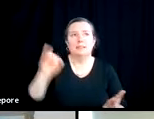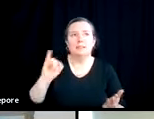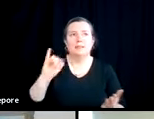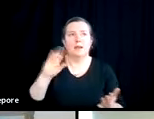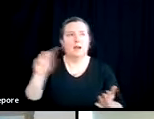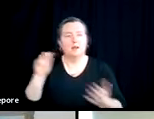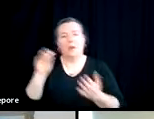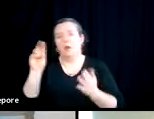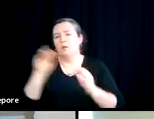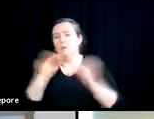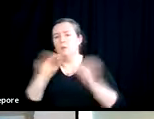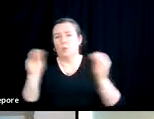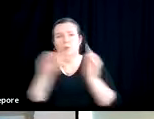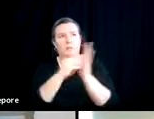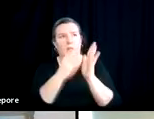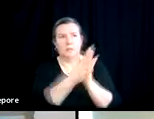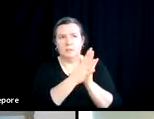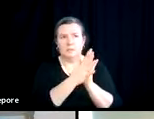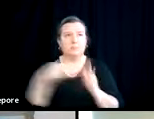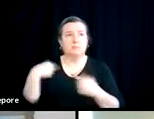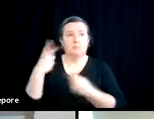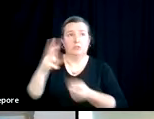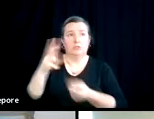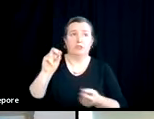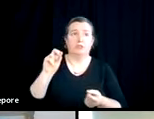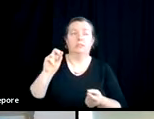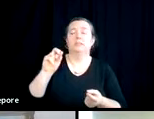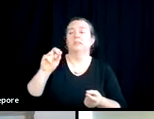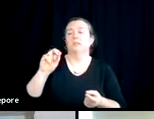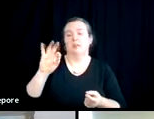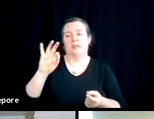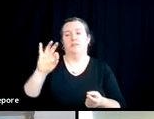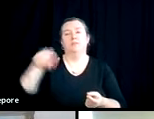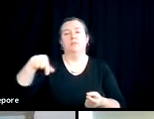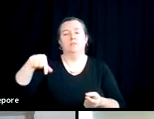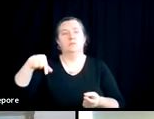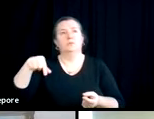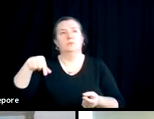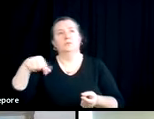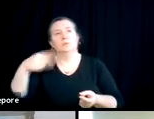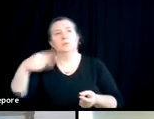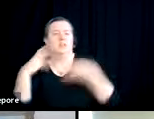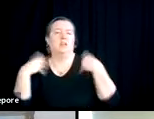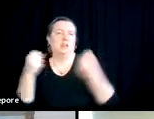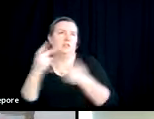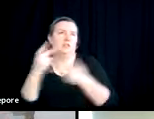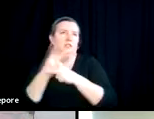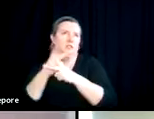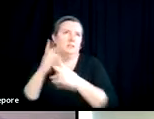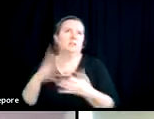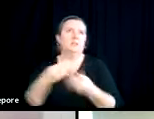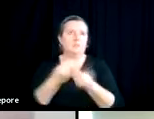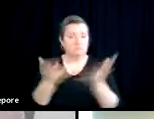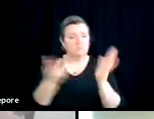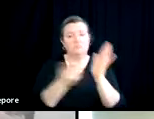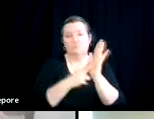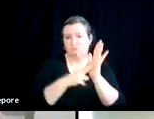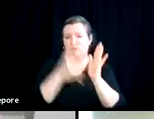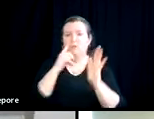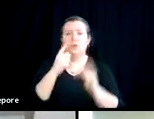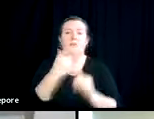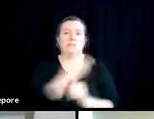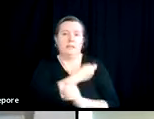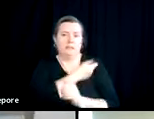FQHC sites in New Jersey are signed up to provide COVID-19 vaccinations in New Jersey. The